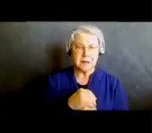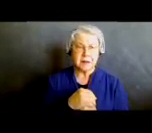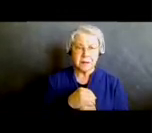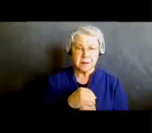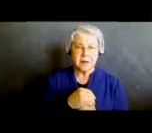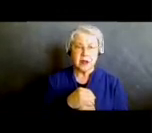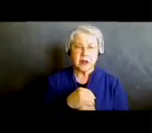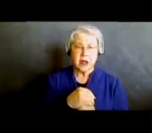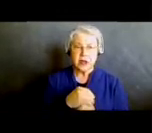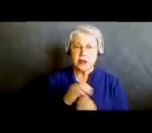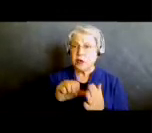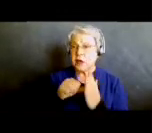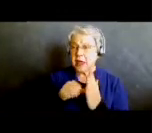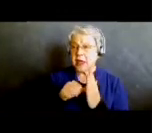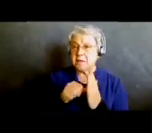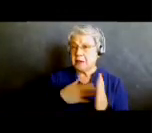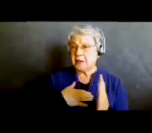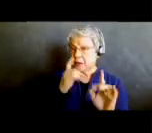the points I made at the outset,